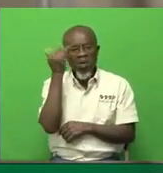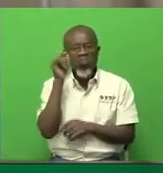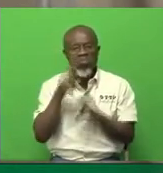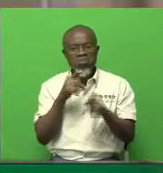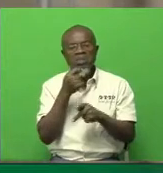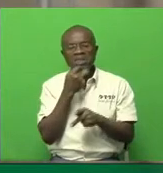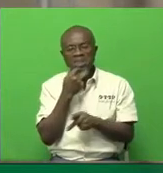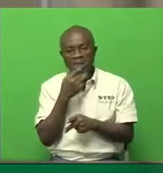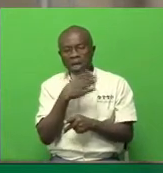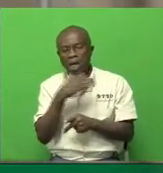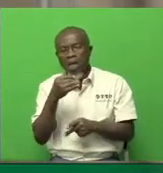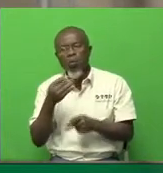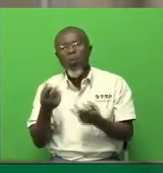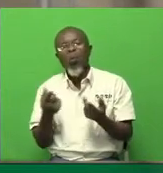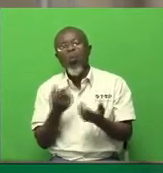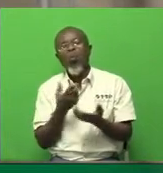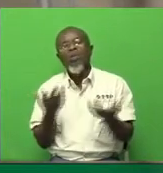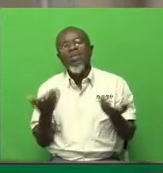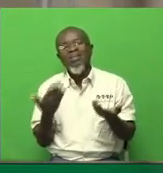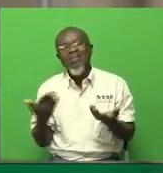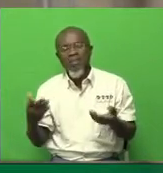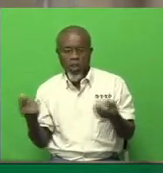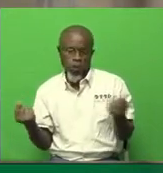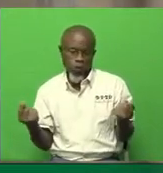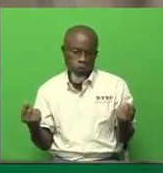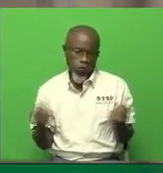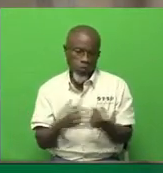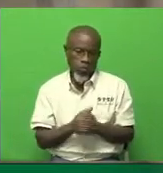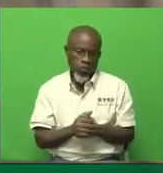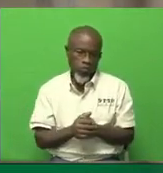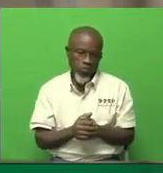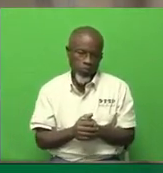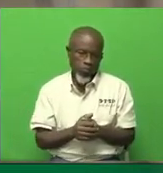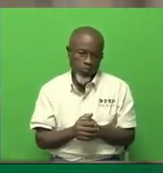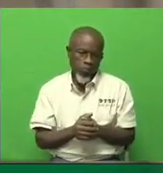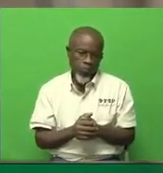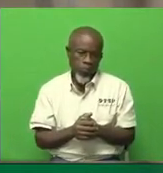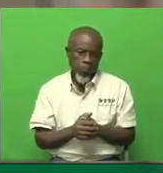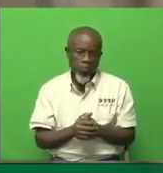what they do Mr Deputy speaker